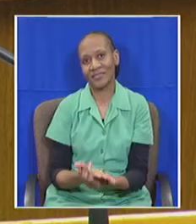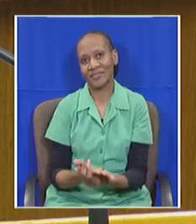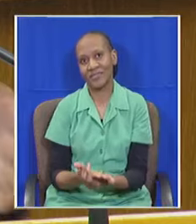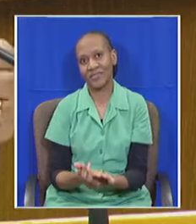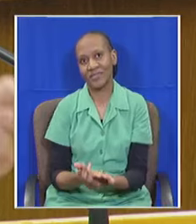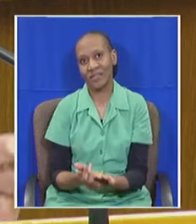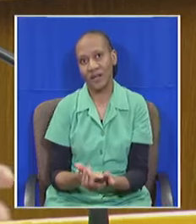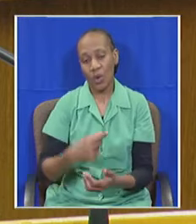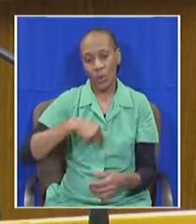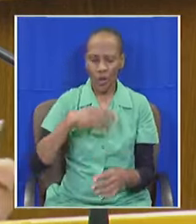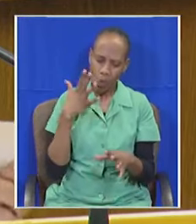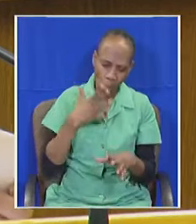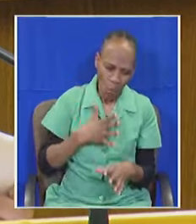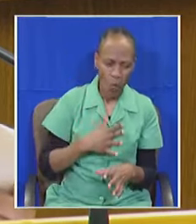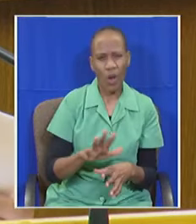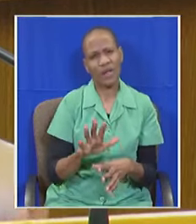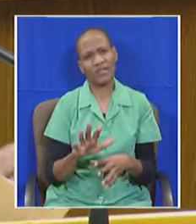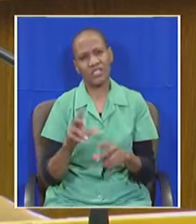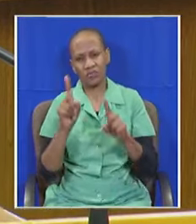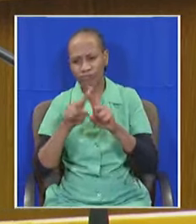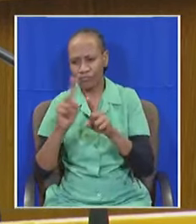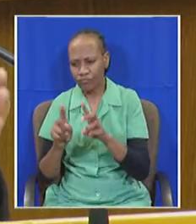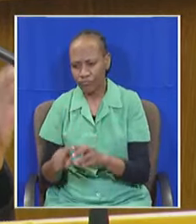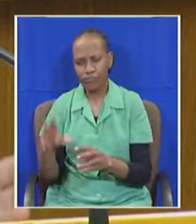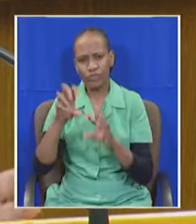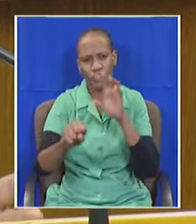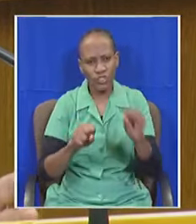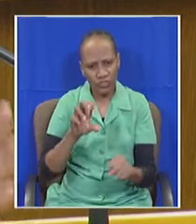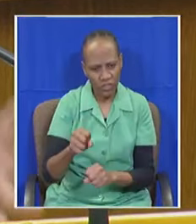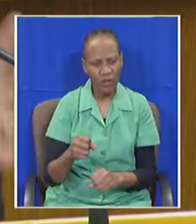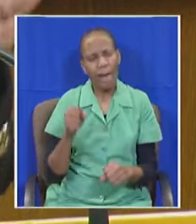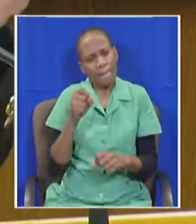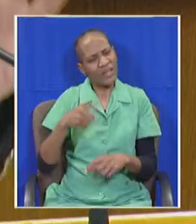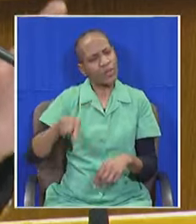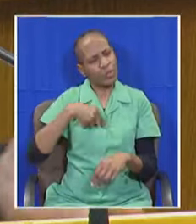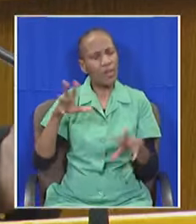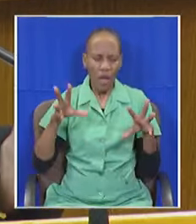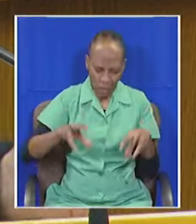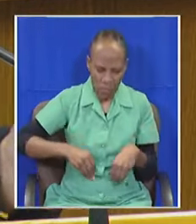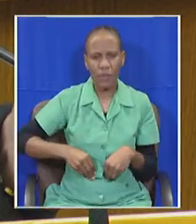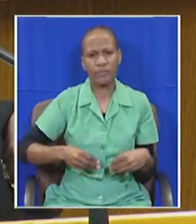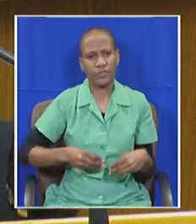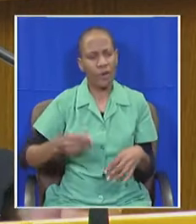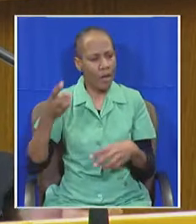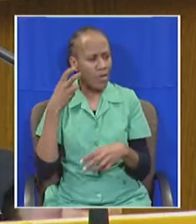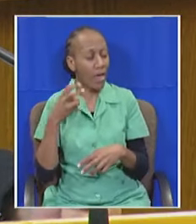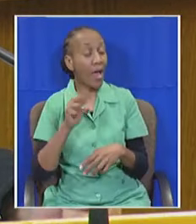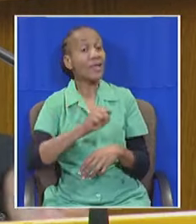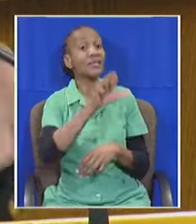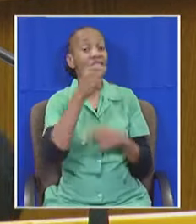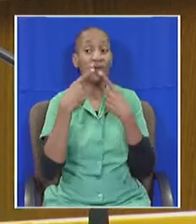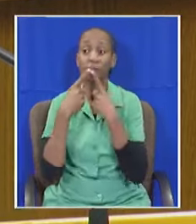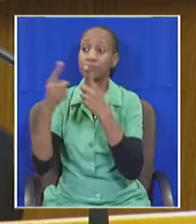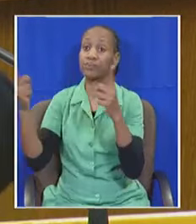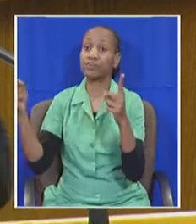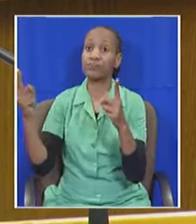bid and we wanted SCAR, etc., we were happy, happy to be announced as South Africa,